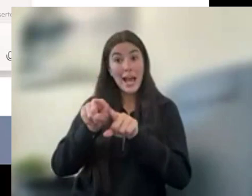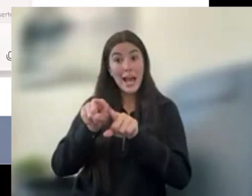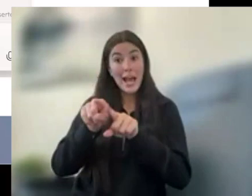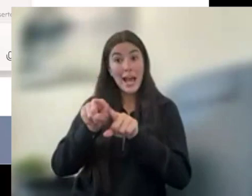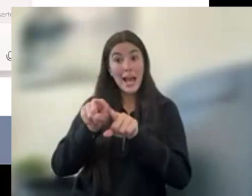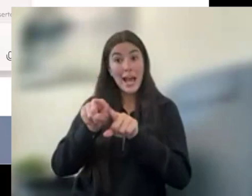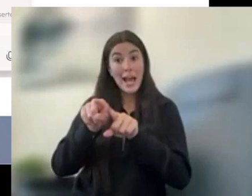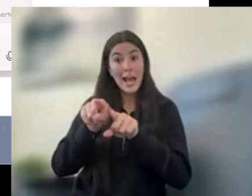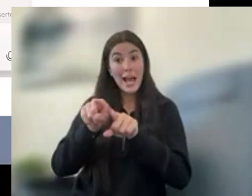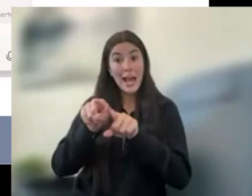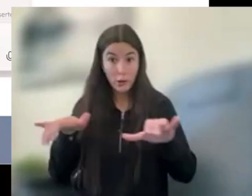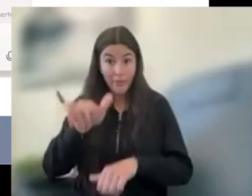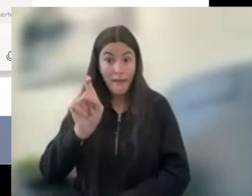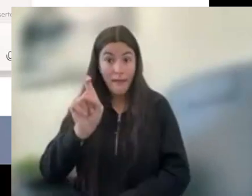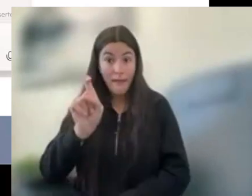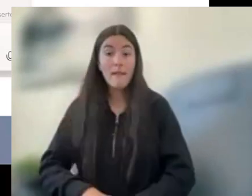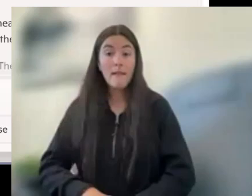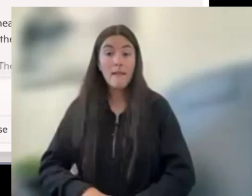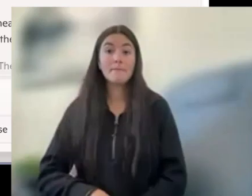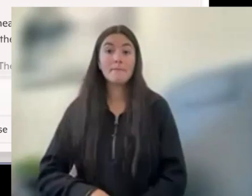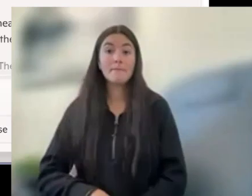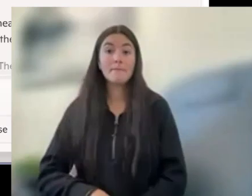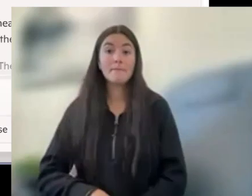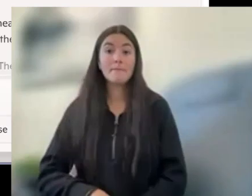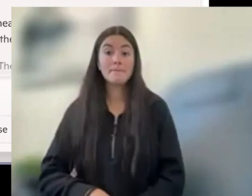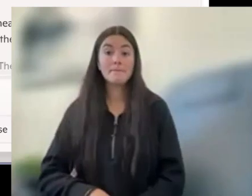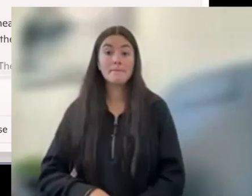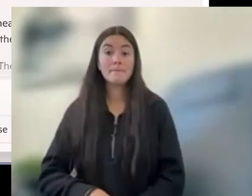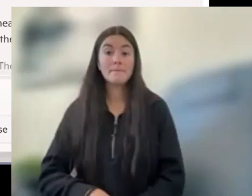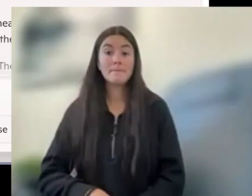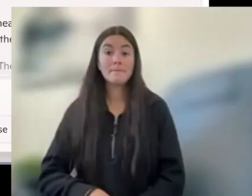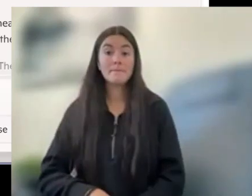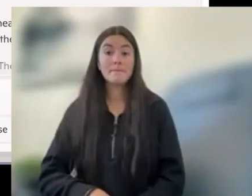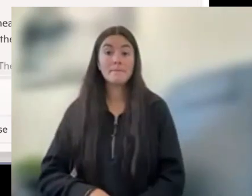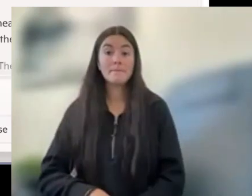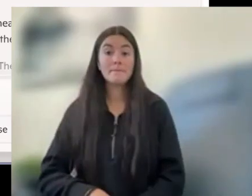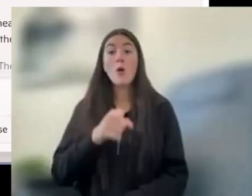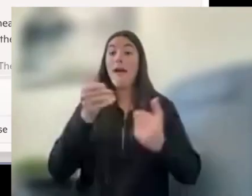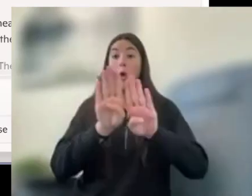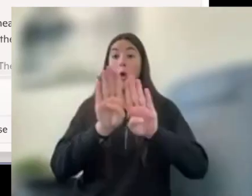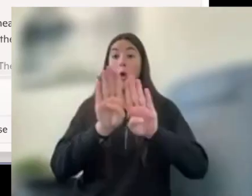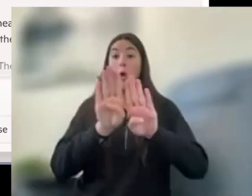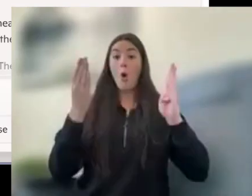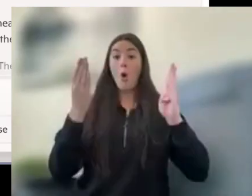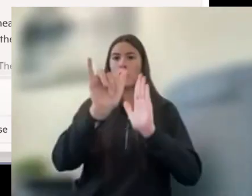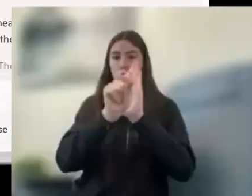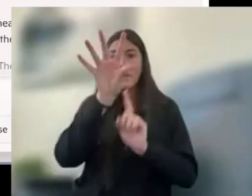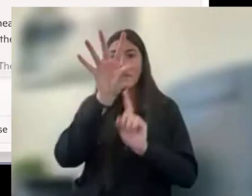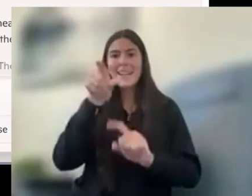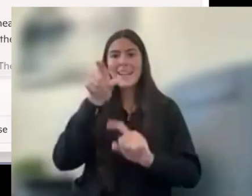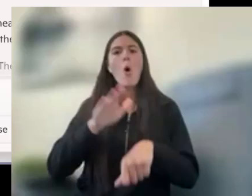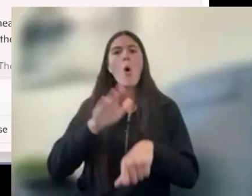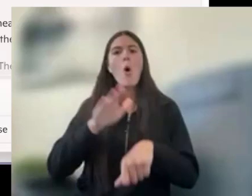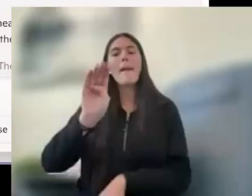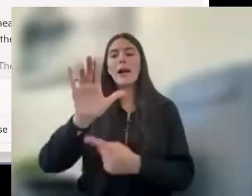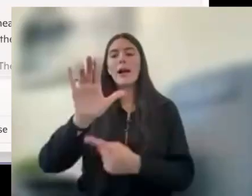reference materials? So it's the same thing. Go open your YouTube video on Microsoft Edge. Open